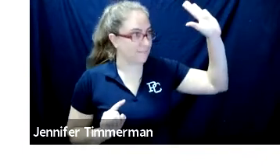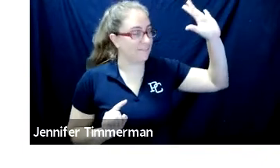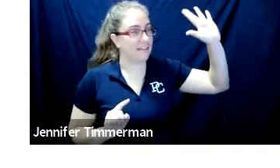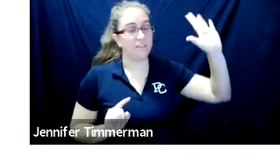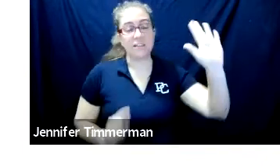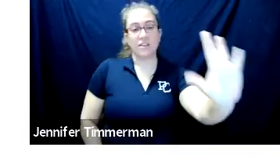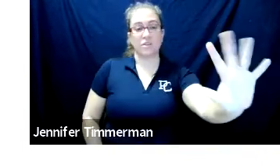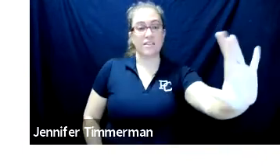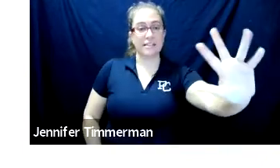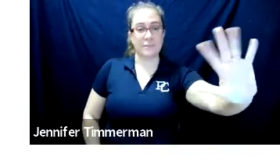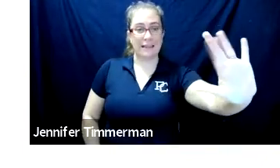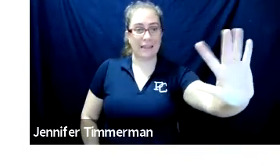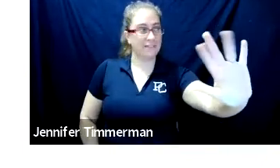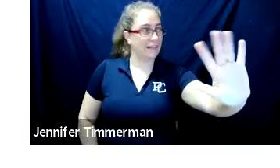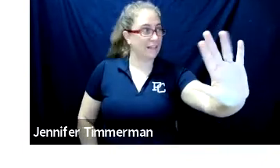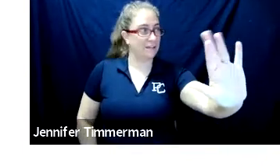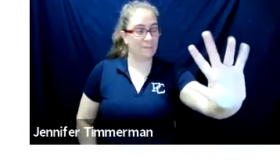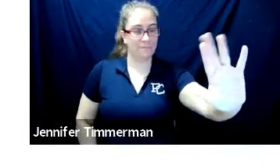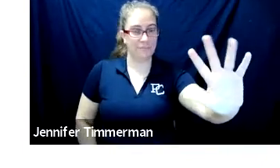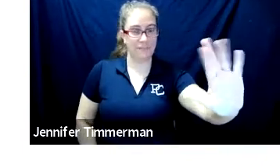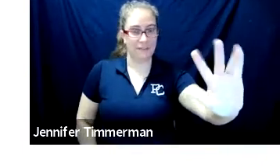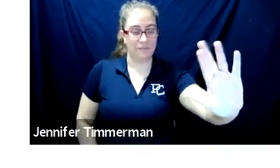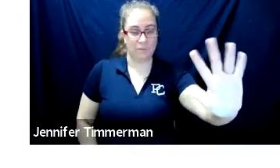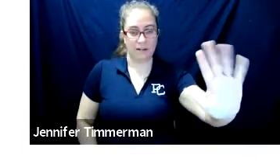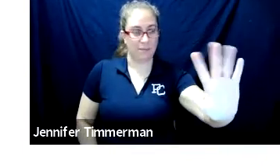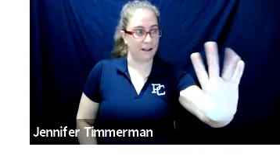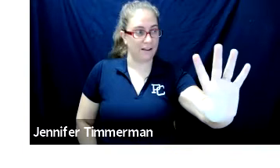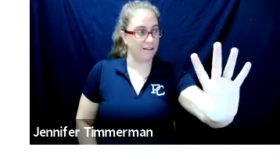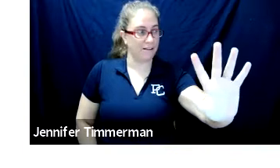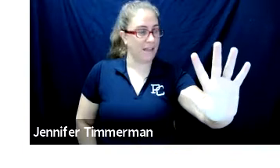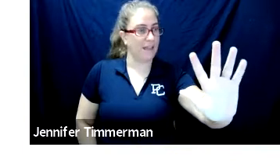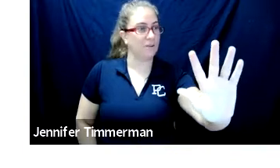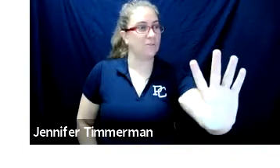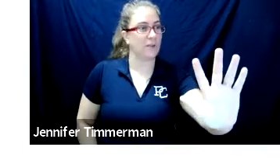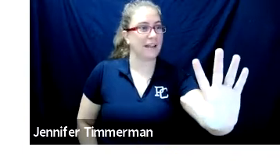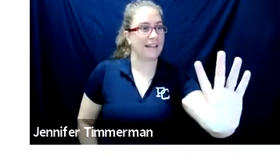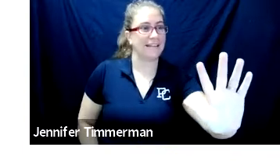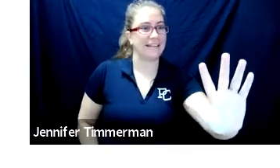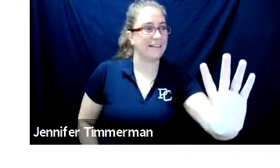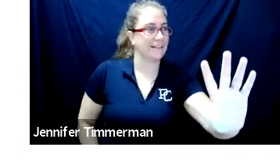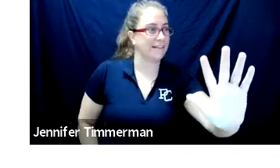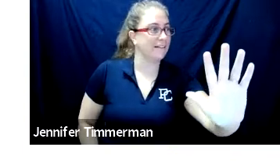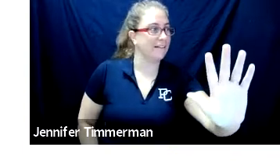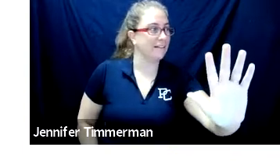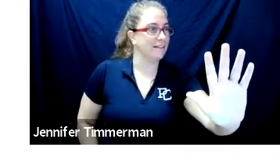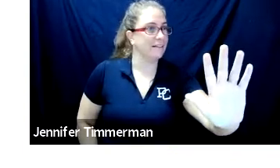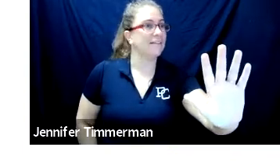Got some left-handers? So this is my left hand, if you want to keep an eye here. And who is right-handed?